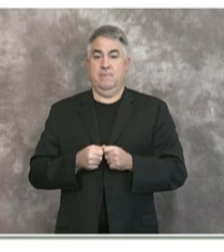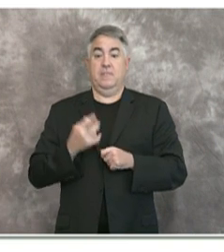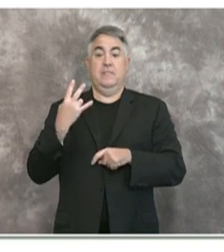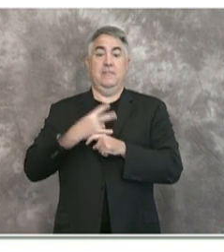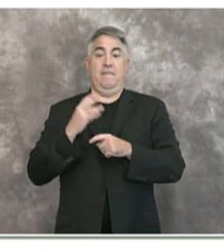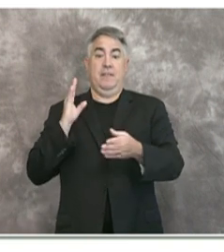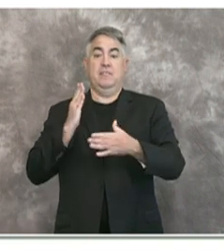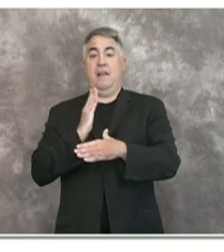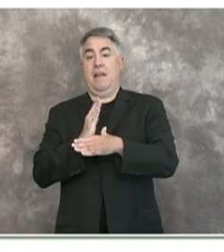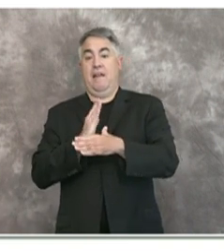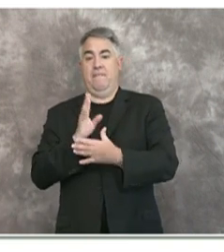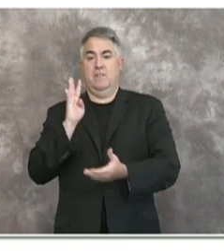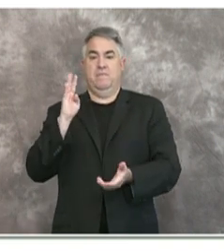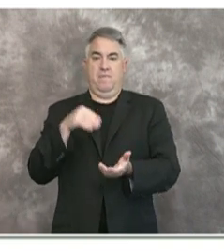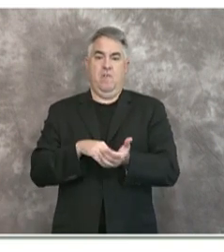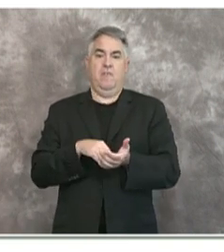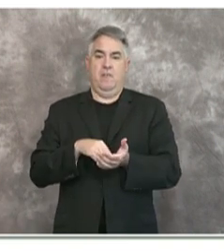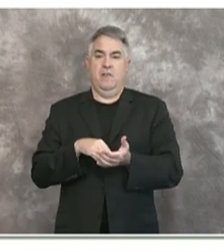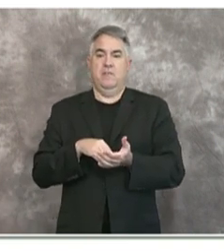over 4,000,